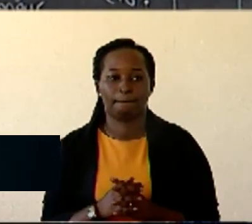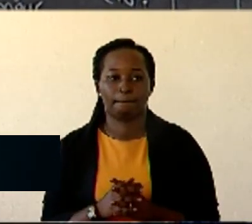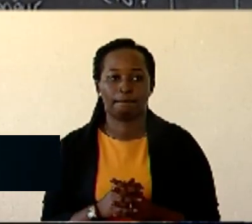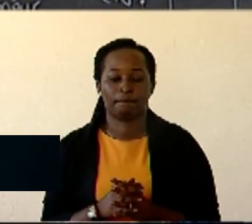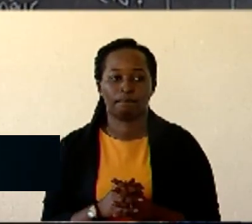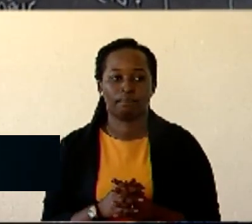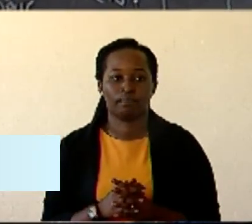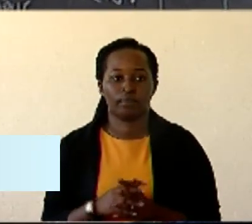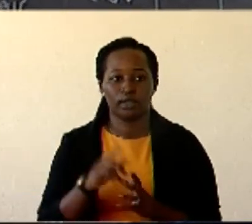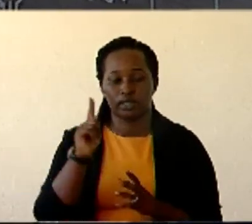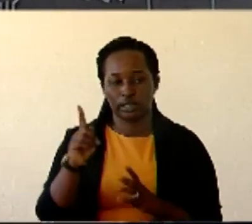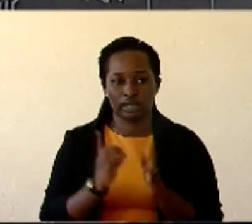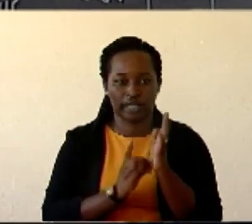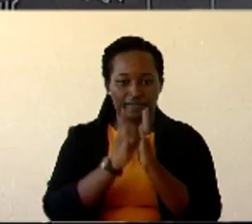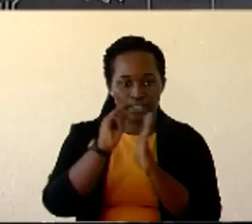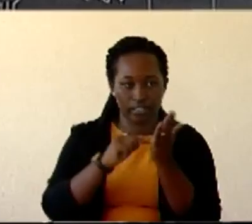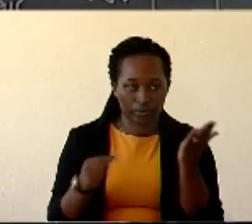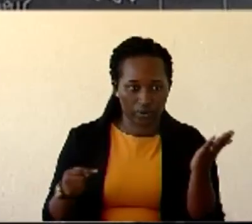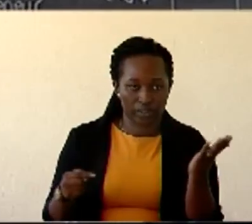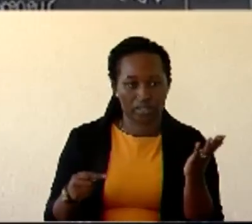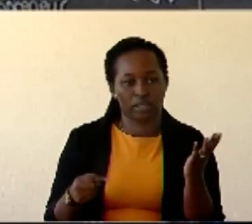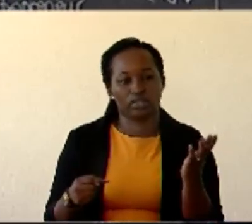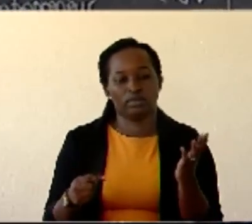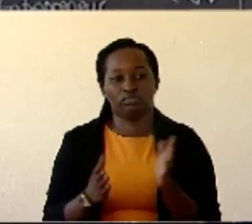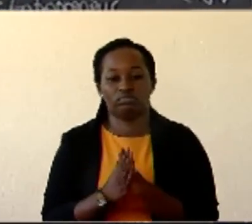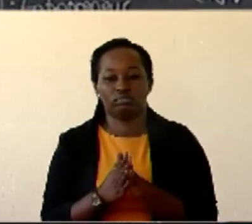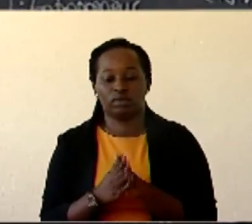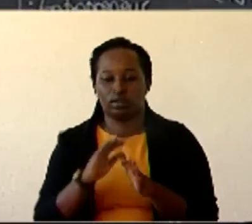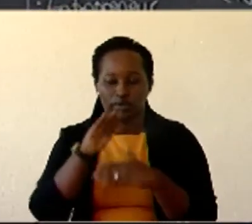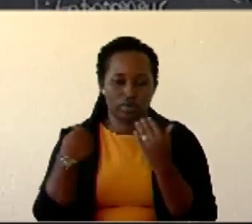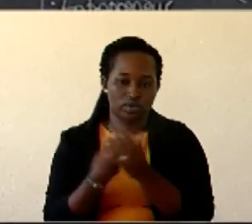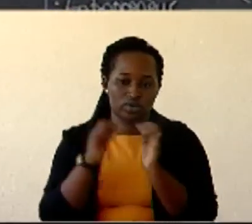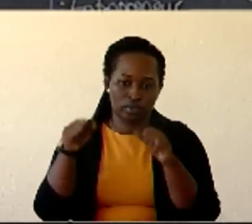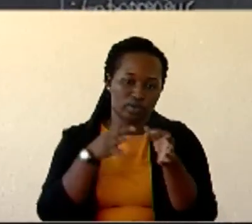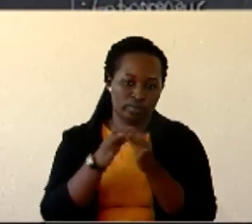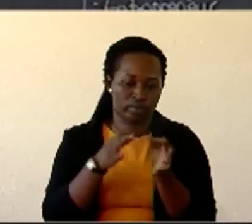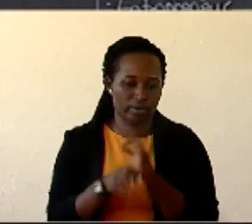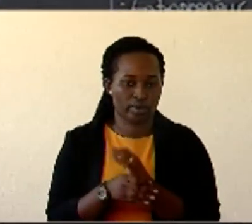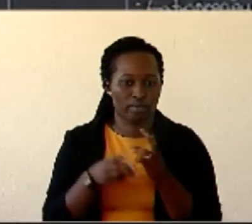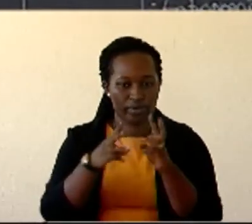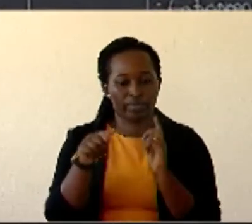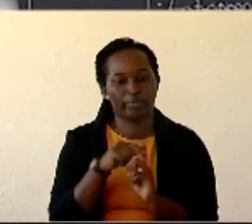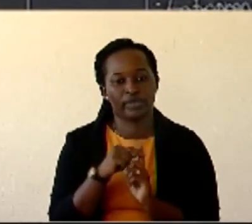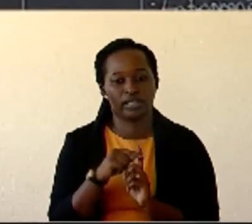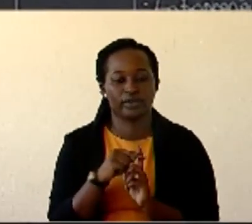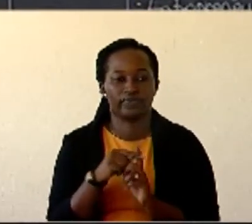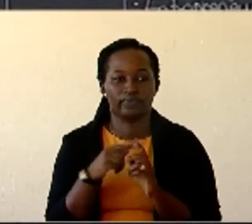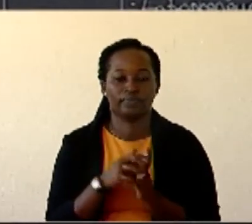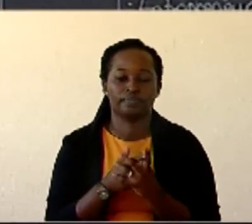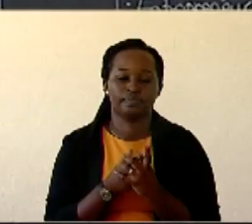So using advanced technology or use of advanced technology, so you have to state those points very well in a positive